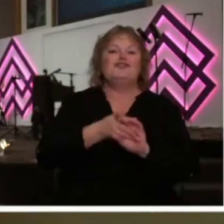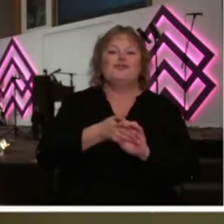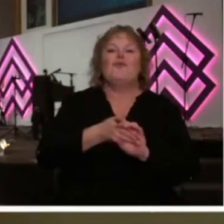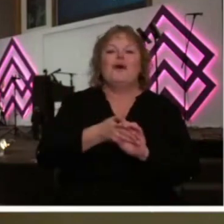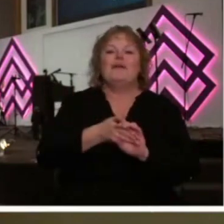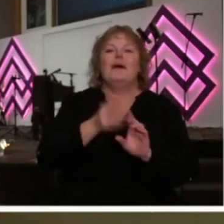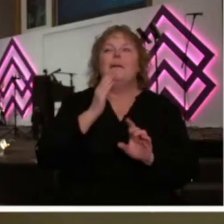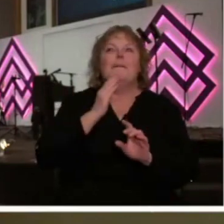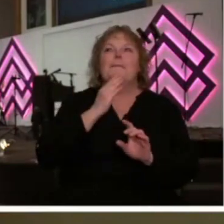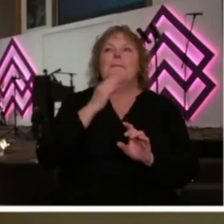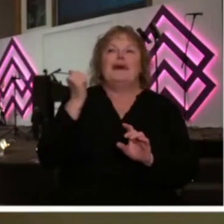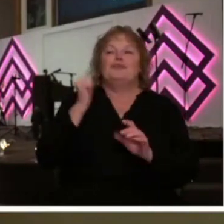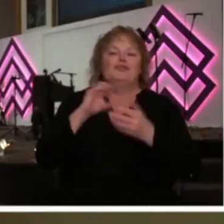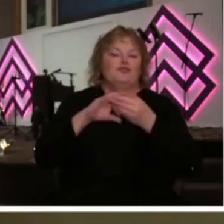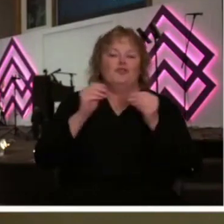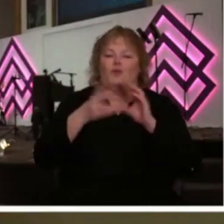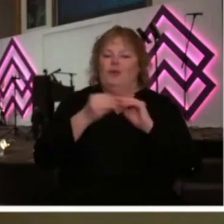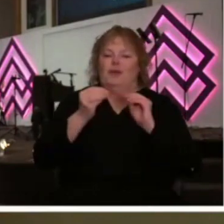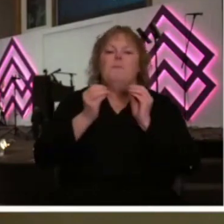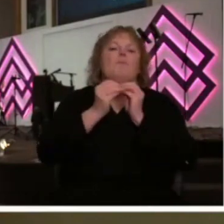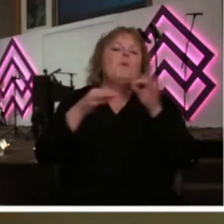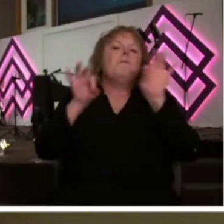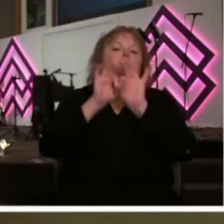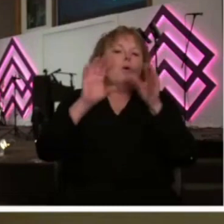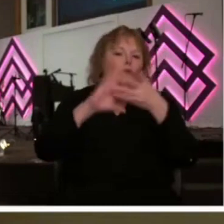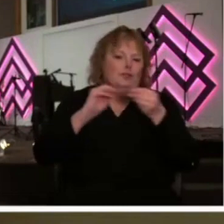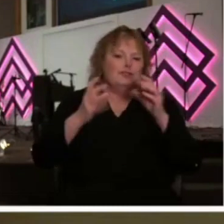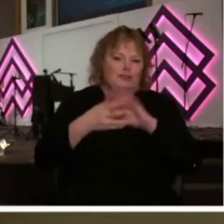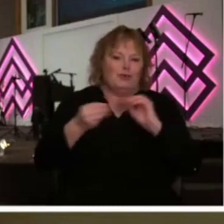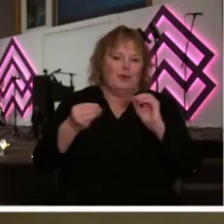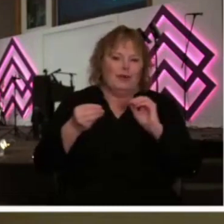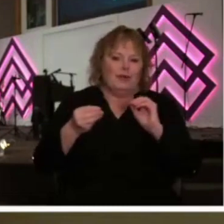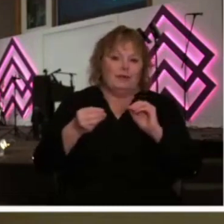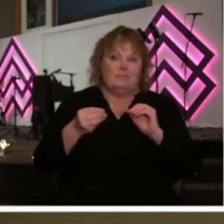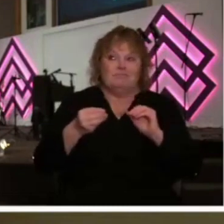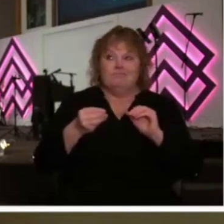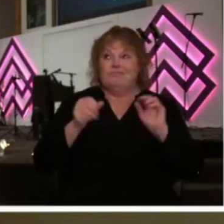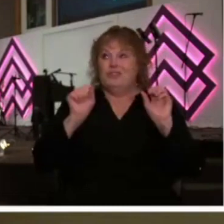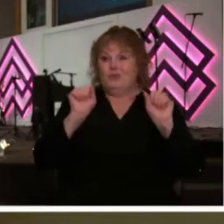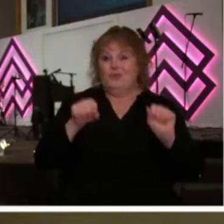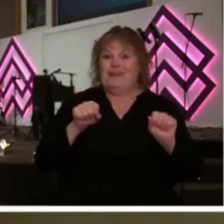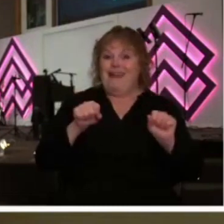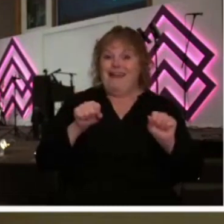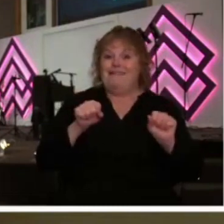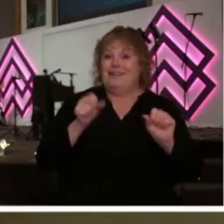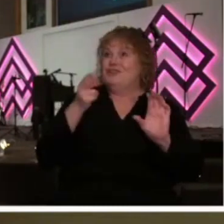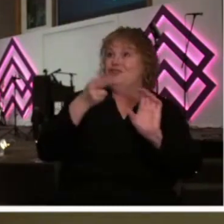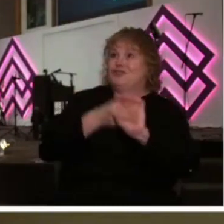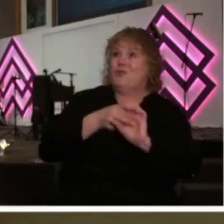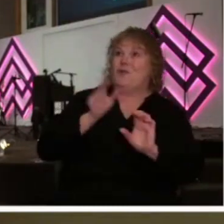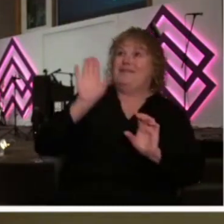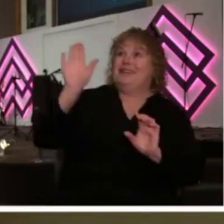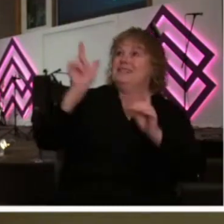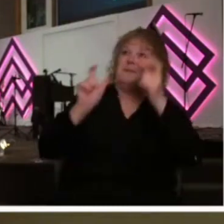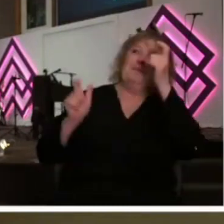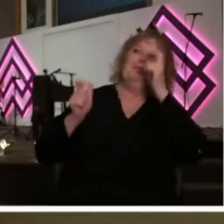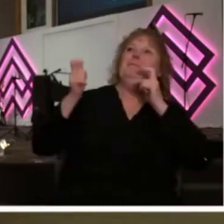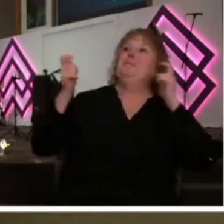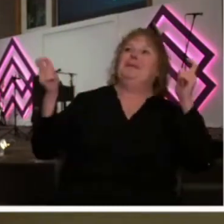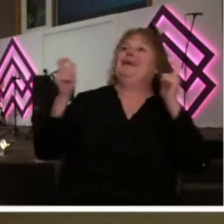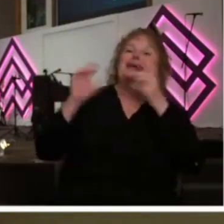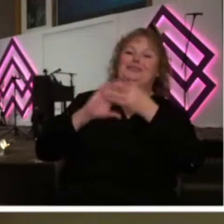story. You can play a role in a great big story of God. And this is who God wants us to be as his